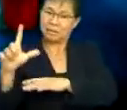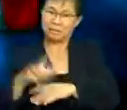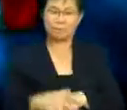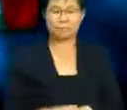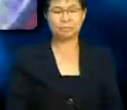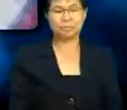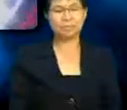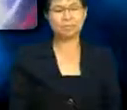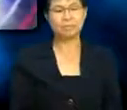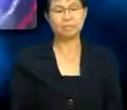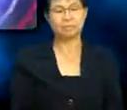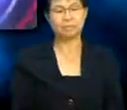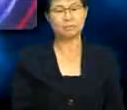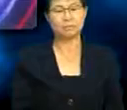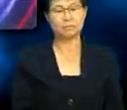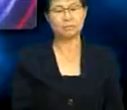vessel.